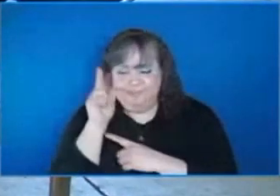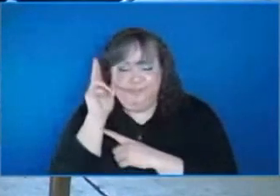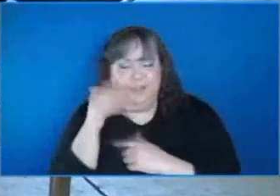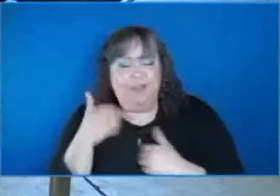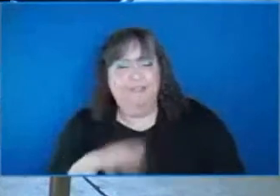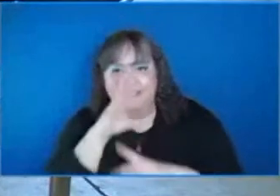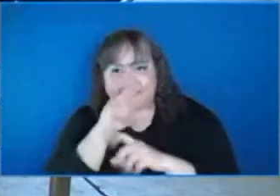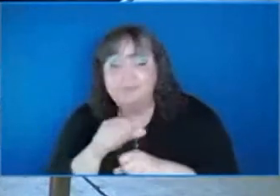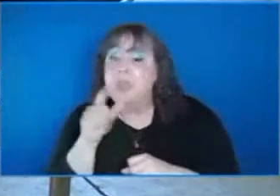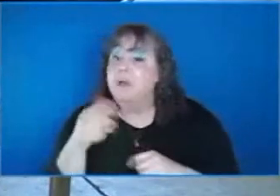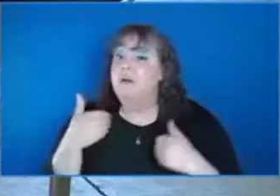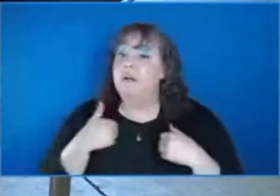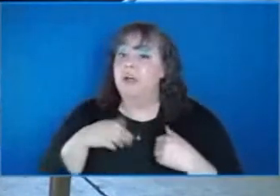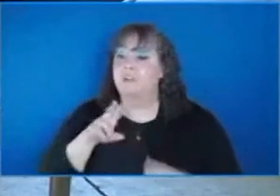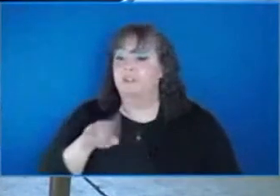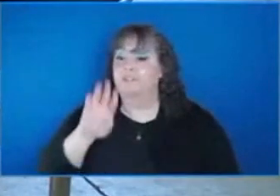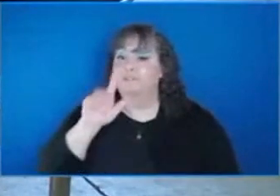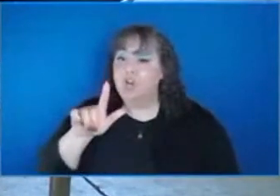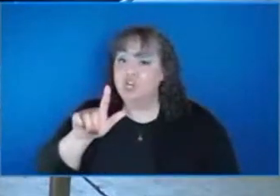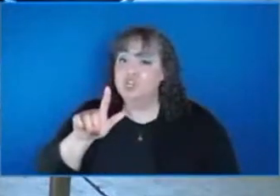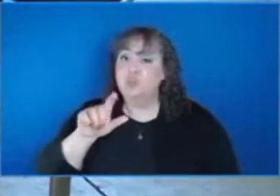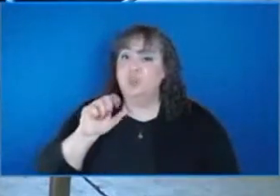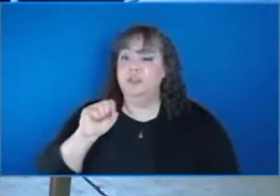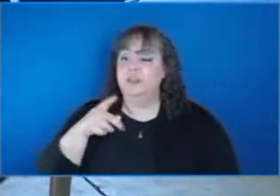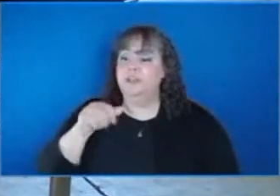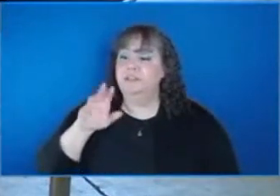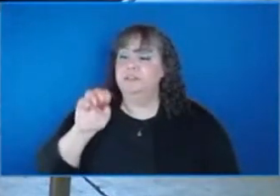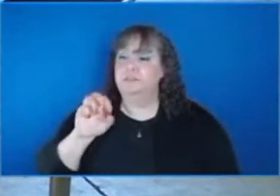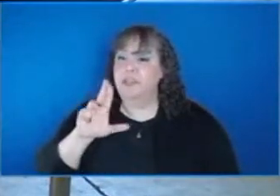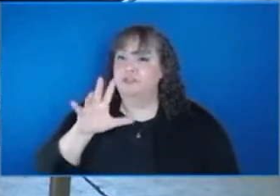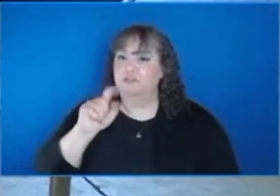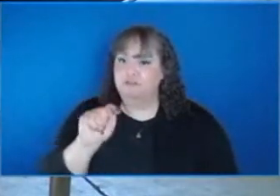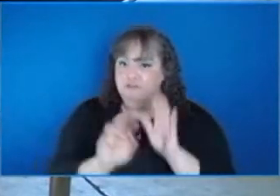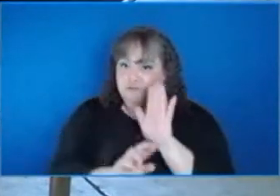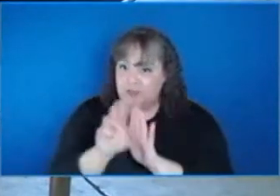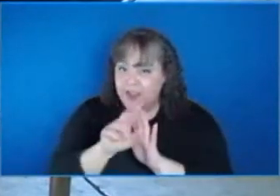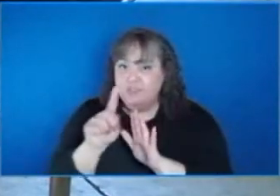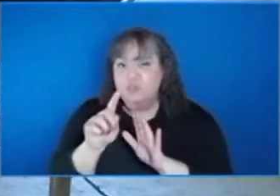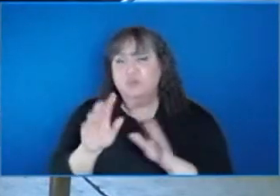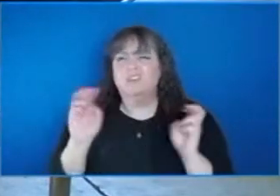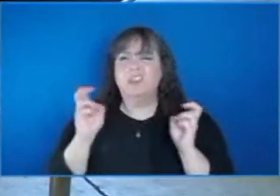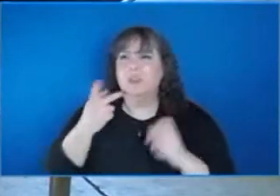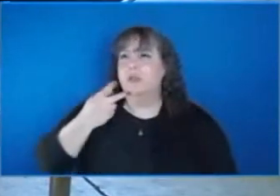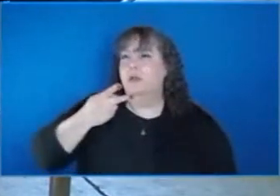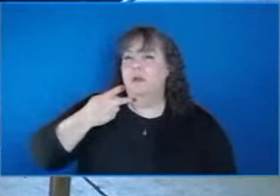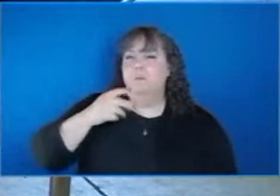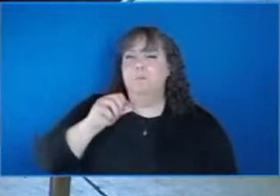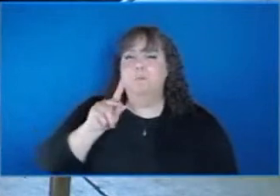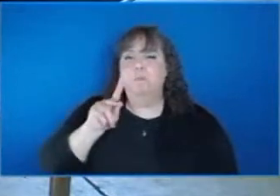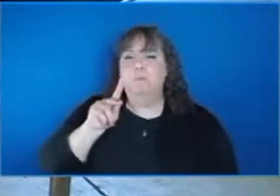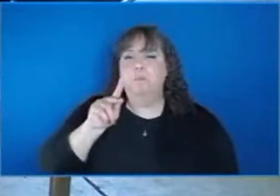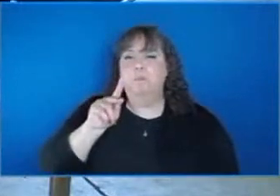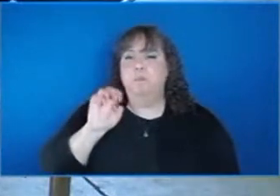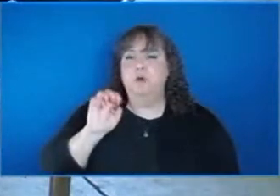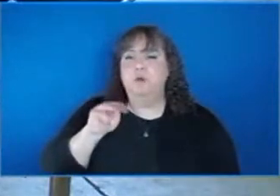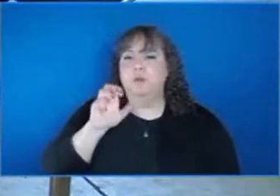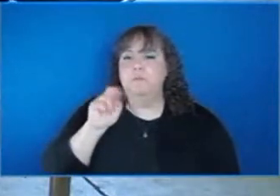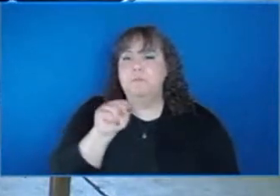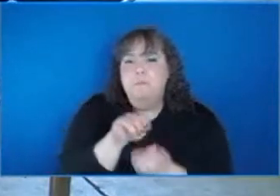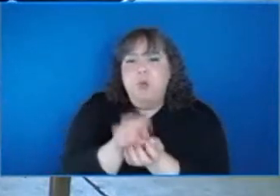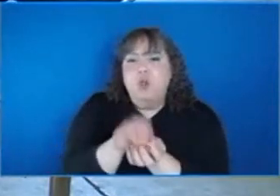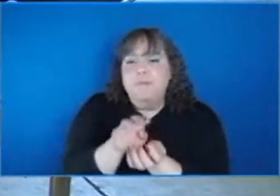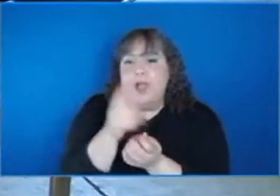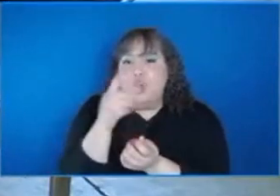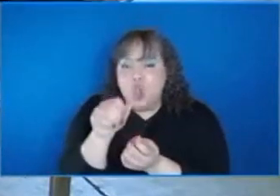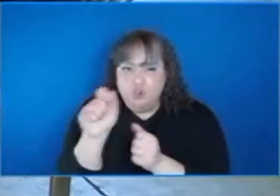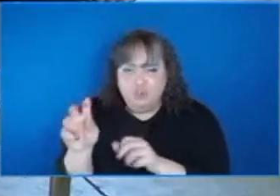that you can kind of go like Pokemon Go and like put it out there and take your, see it in your scene and some other fun things. So definitely there's a lot of stuff ramping